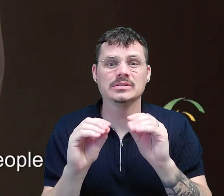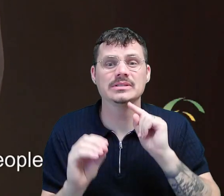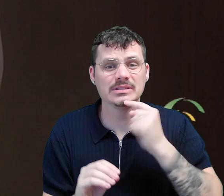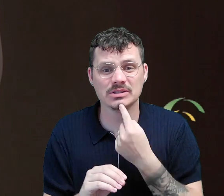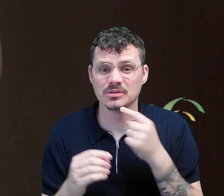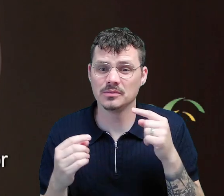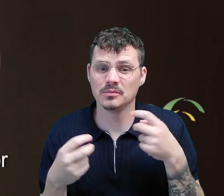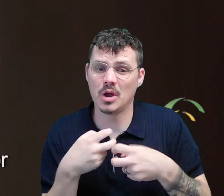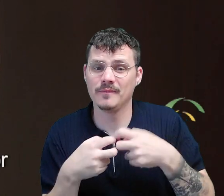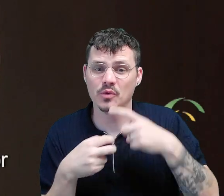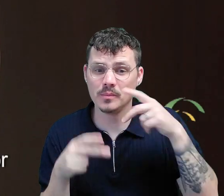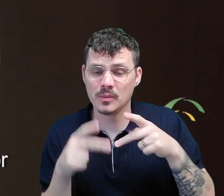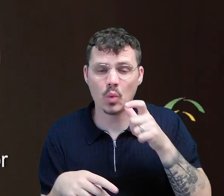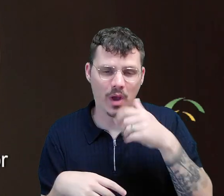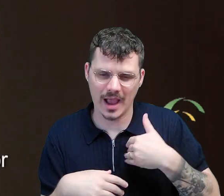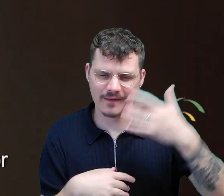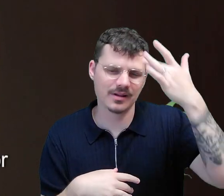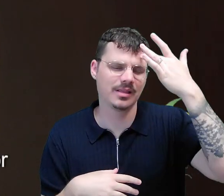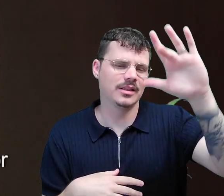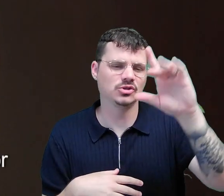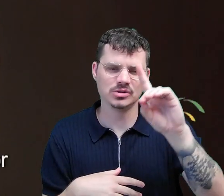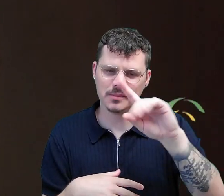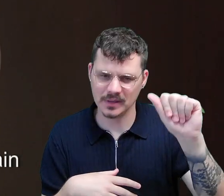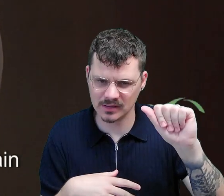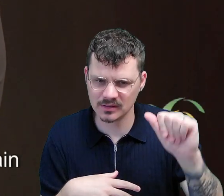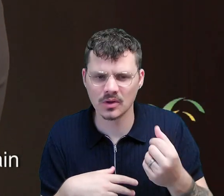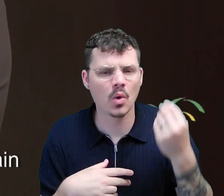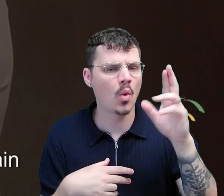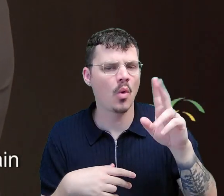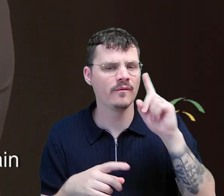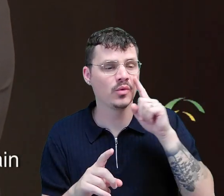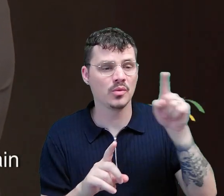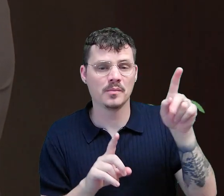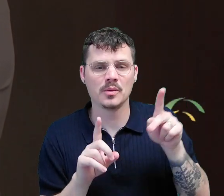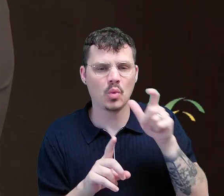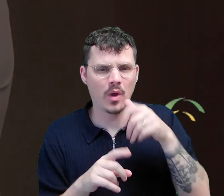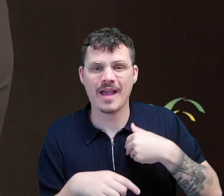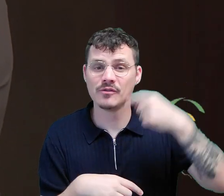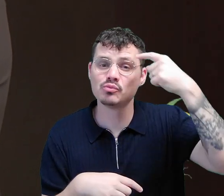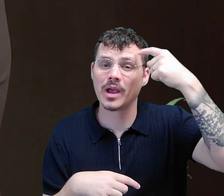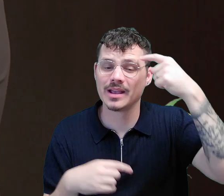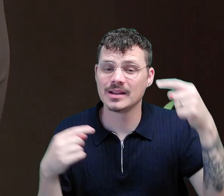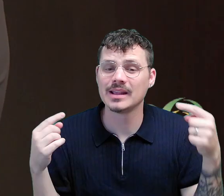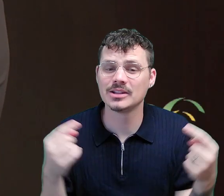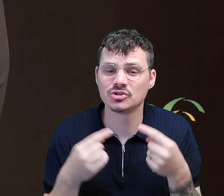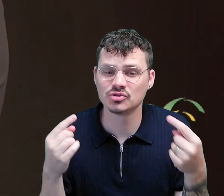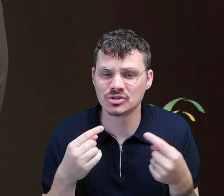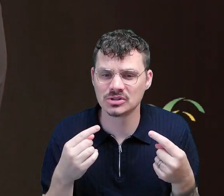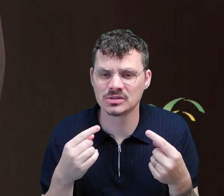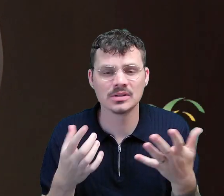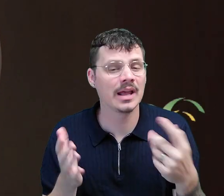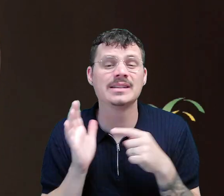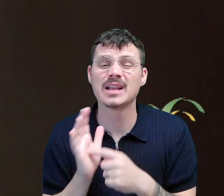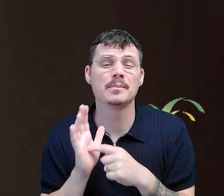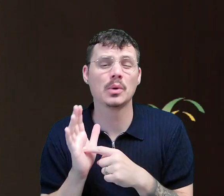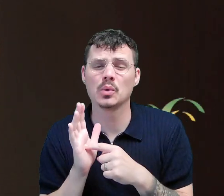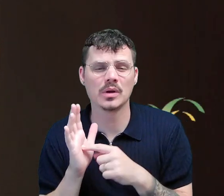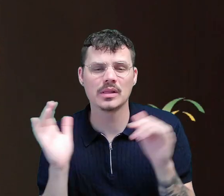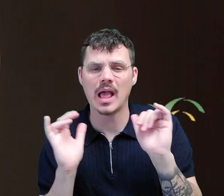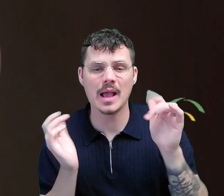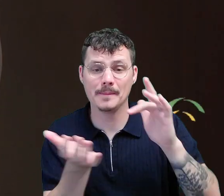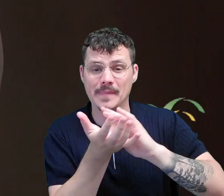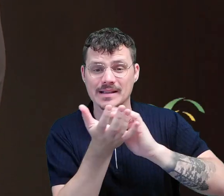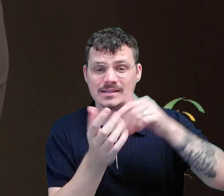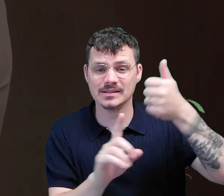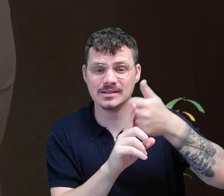for people that have intellectual disabilities, or particularly for people who have brain injuries. Examples would be